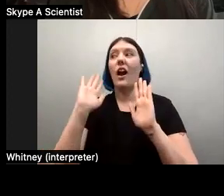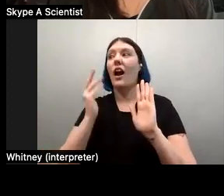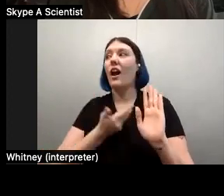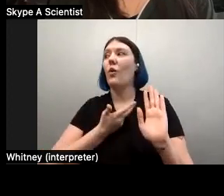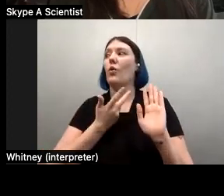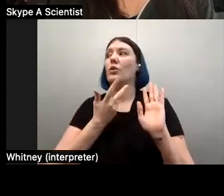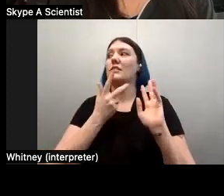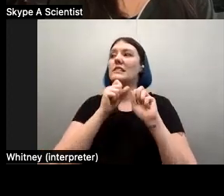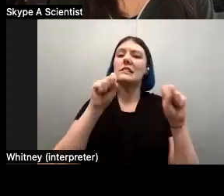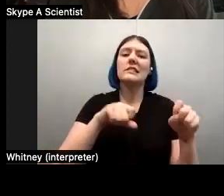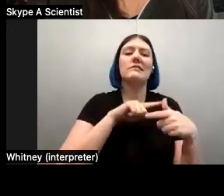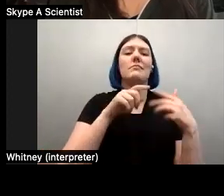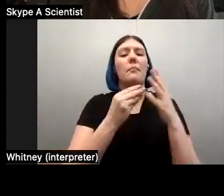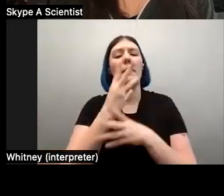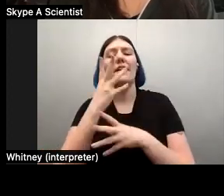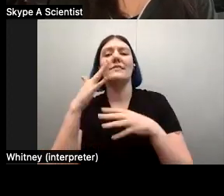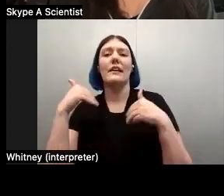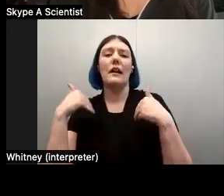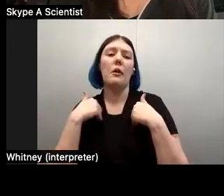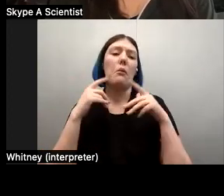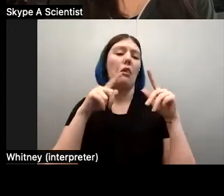bit different than, for example, in Rhode Island.